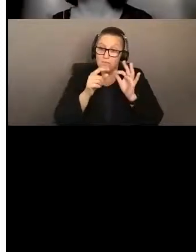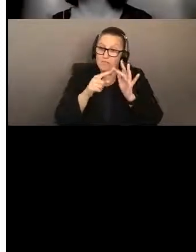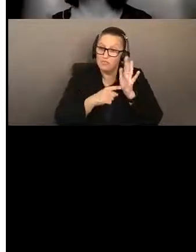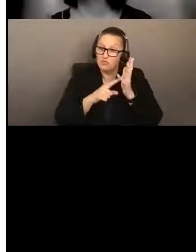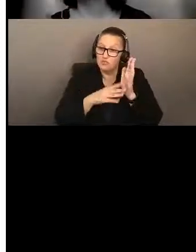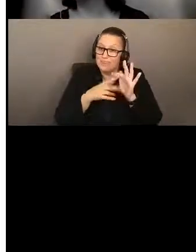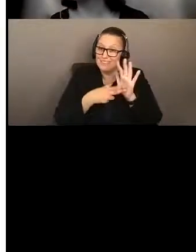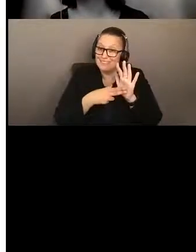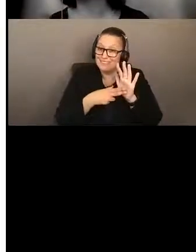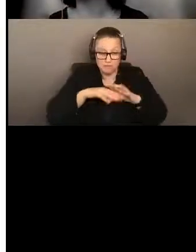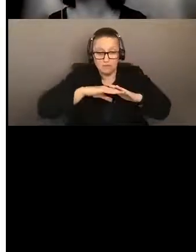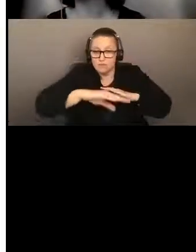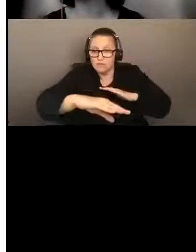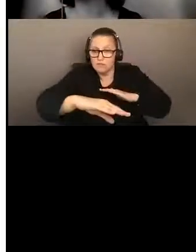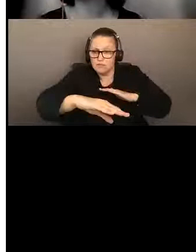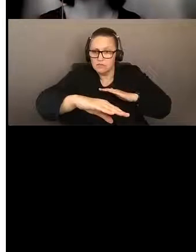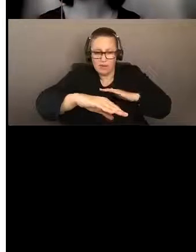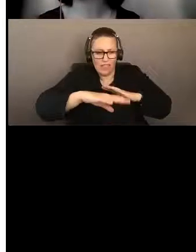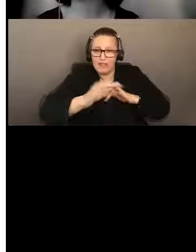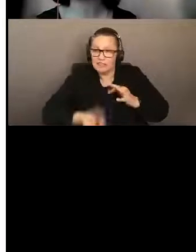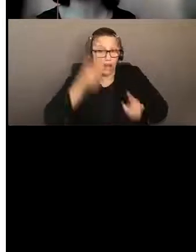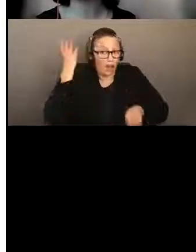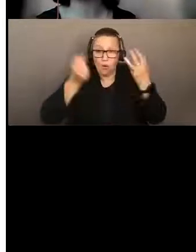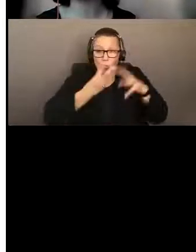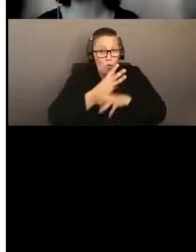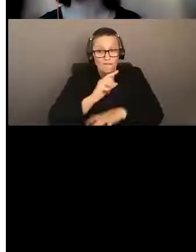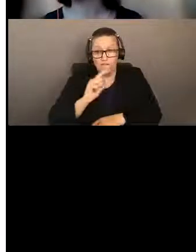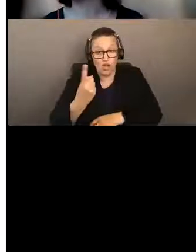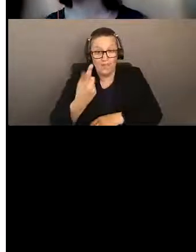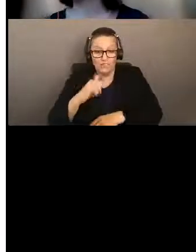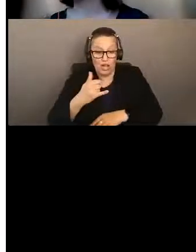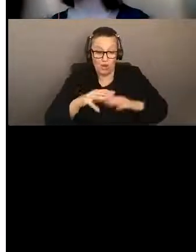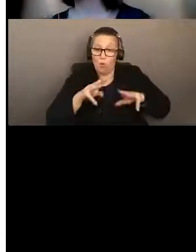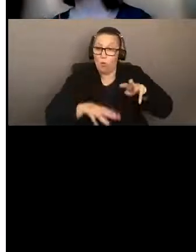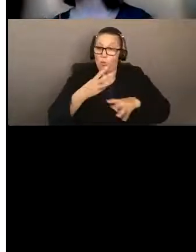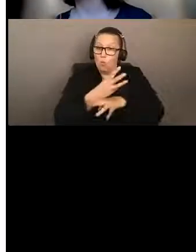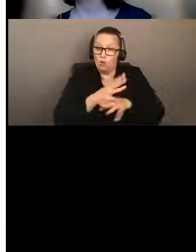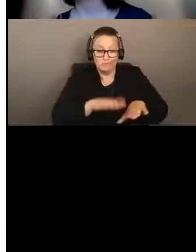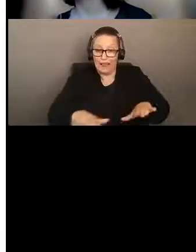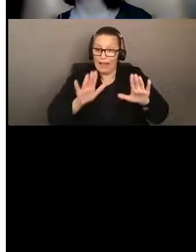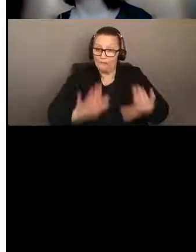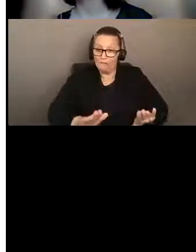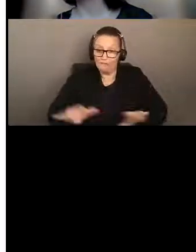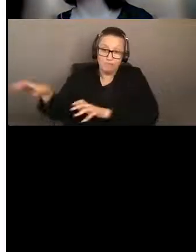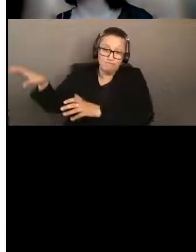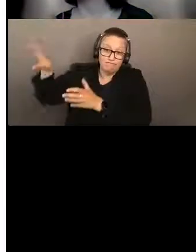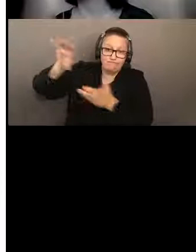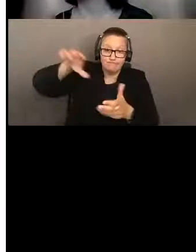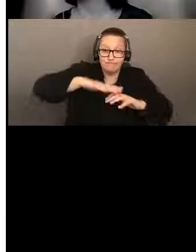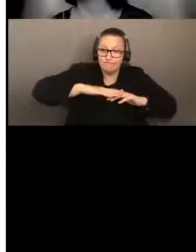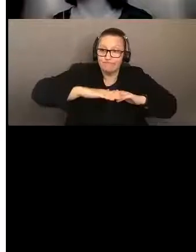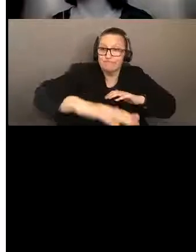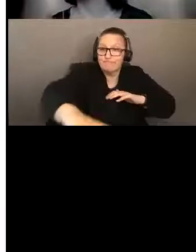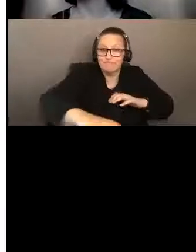blocks, so hundreds of them still exist beneath the streets and pavements on which we walk today. The wood blocks in the Civic Collection were saved by the